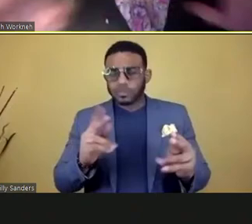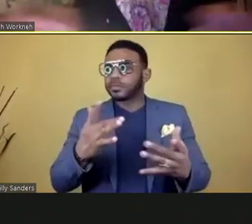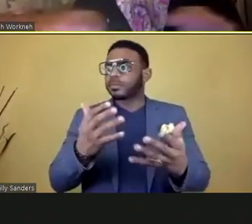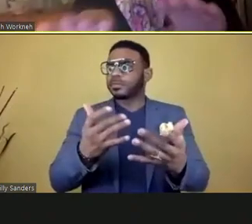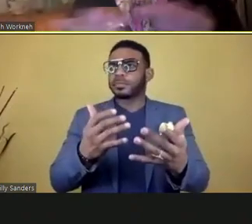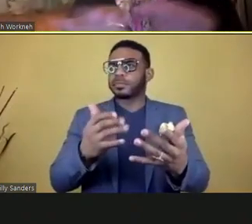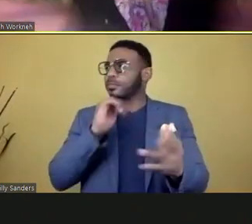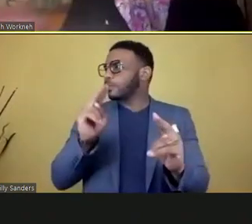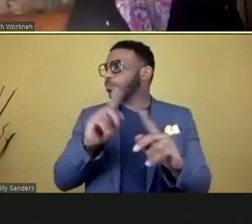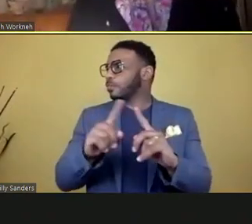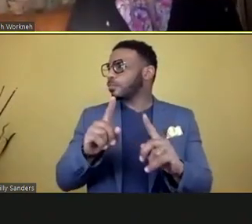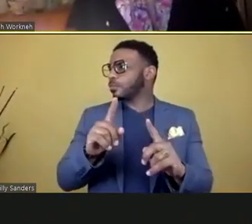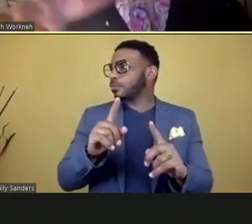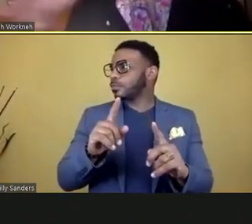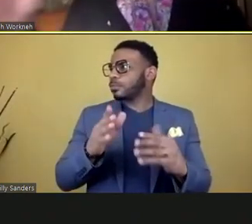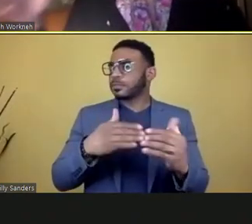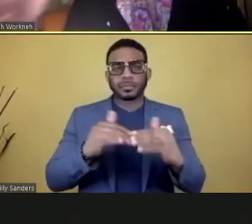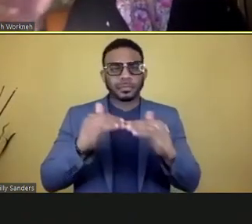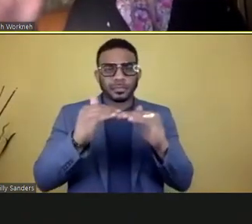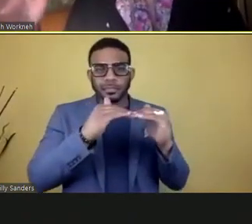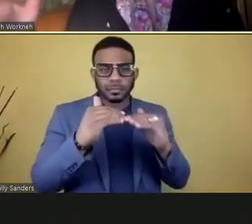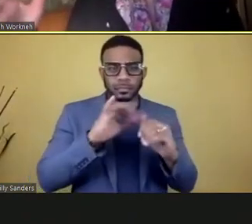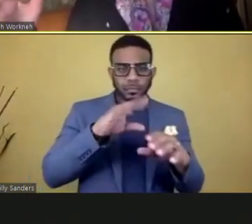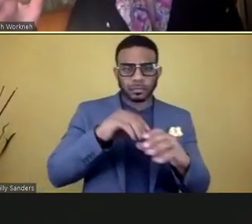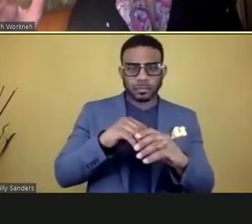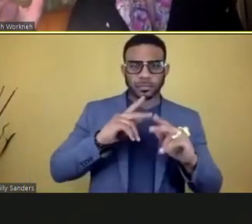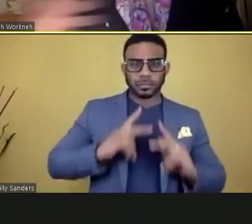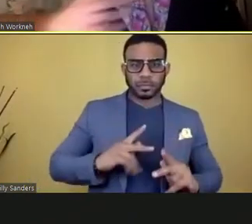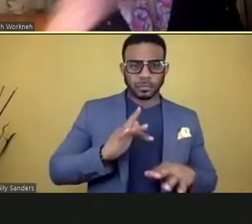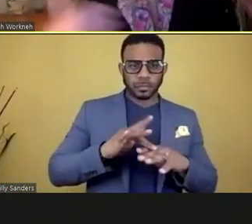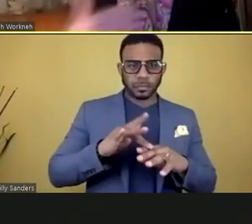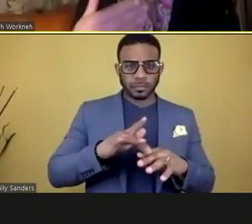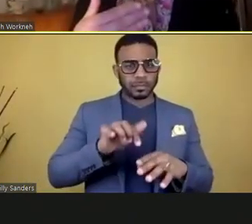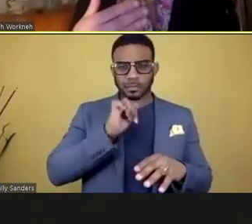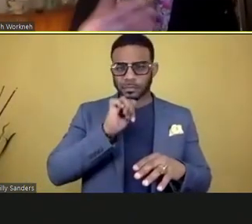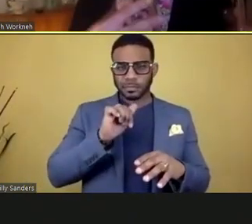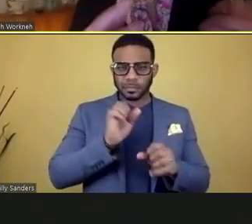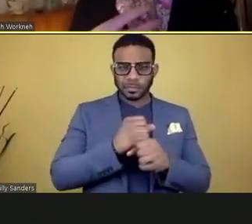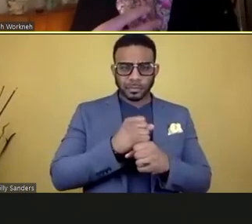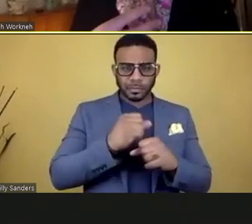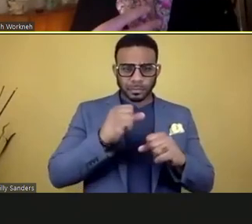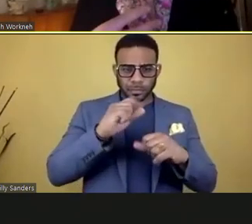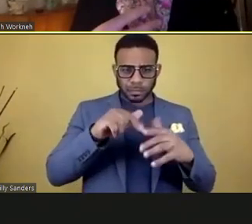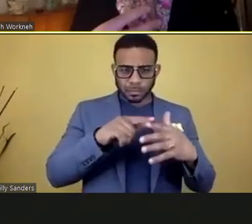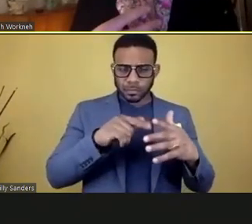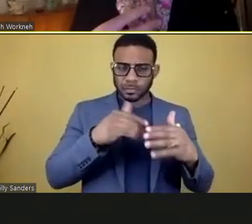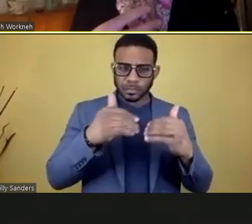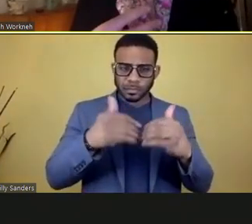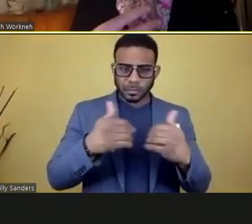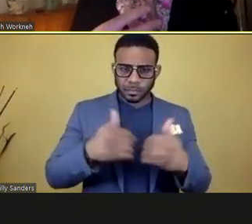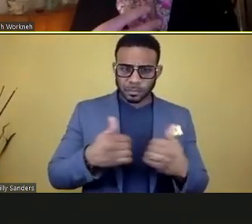not neutrality, but like evenness within a physical space that doesn't create all of these